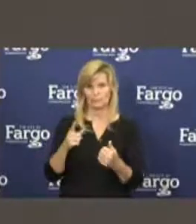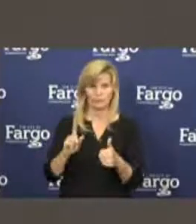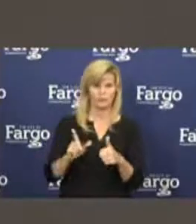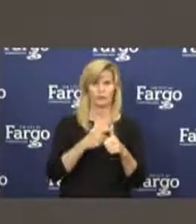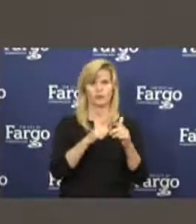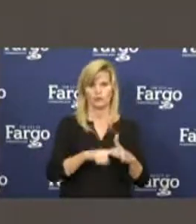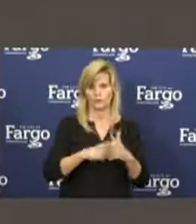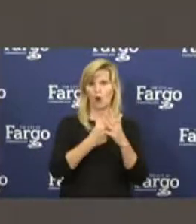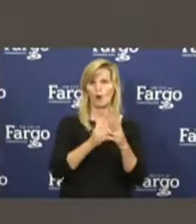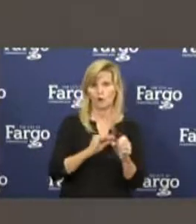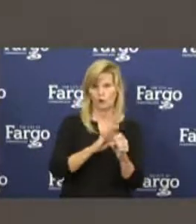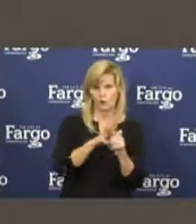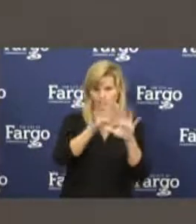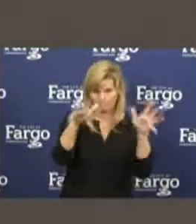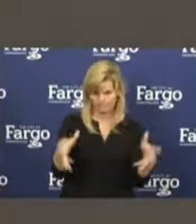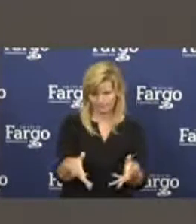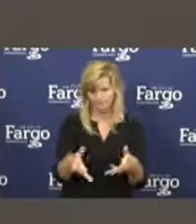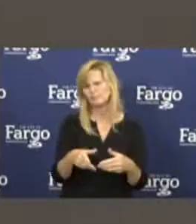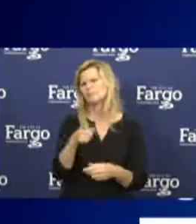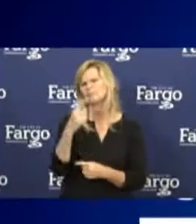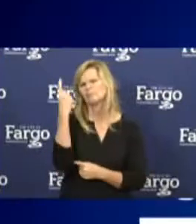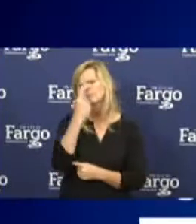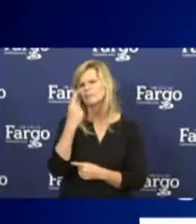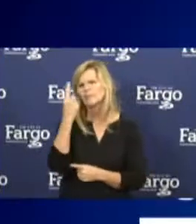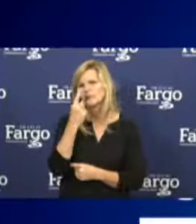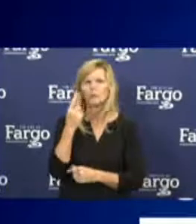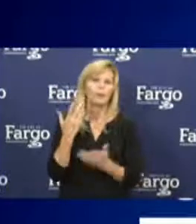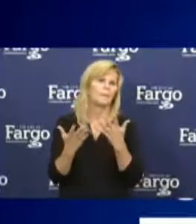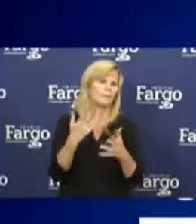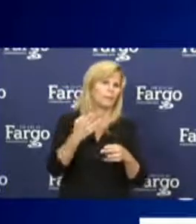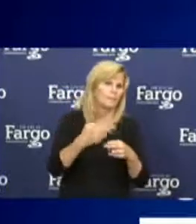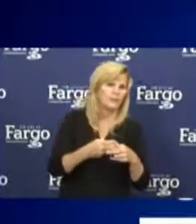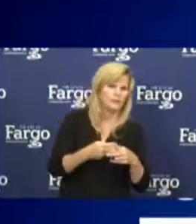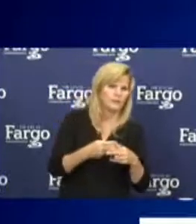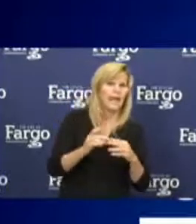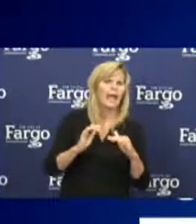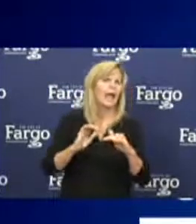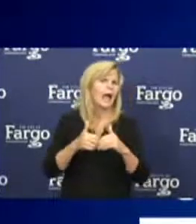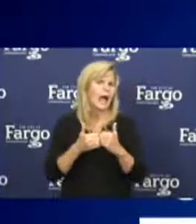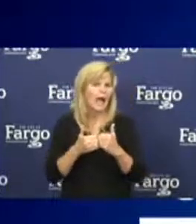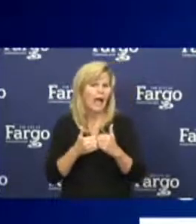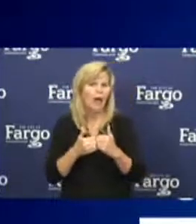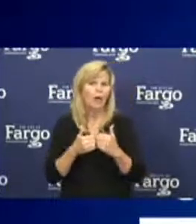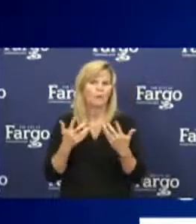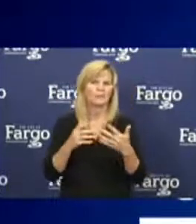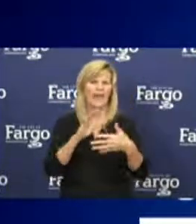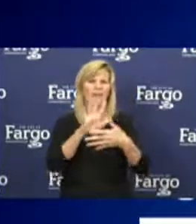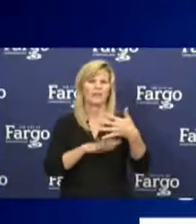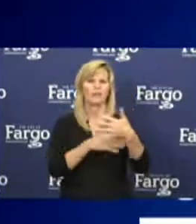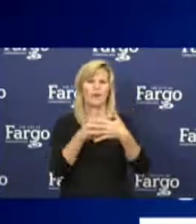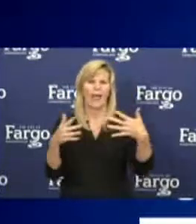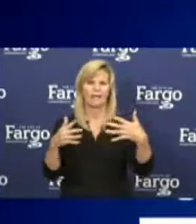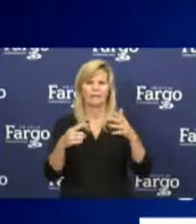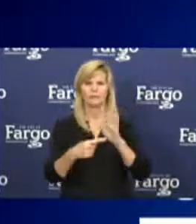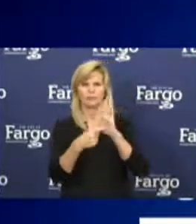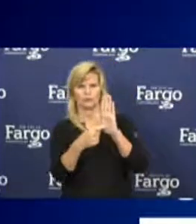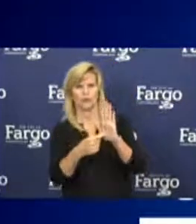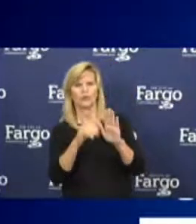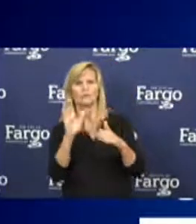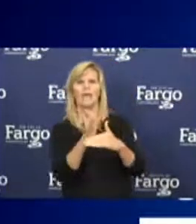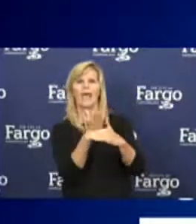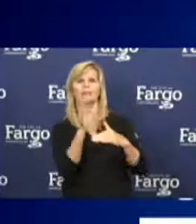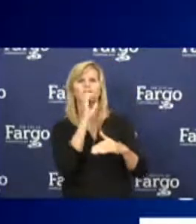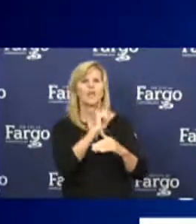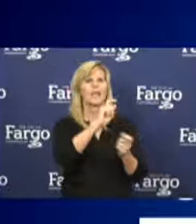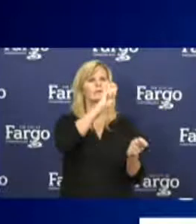pandemic. And you may ask or talk about how these, and here's a graph that shows that average age over